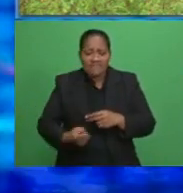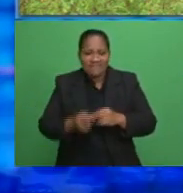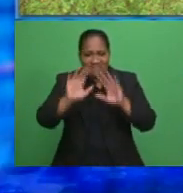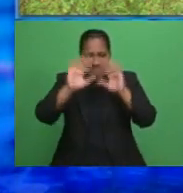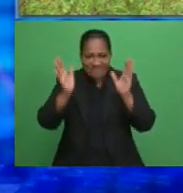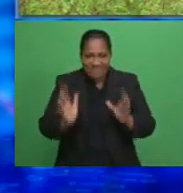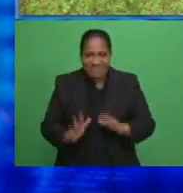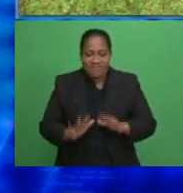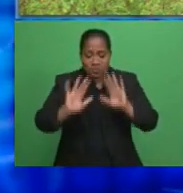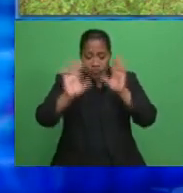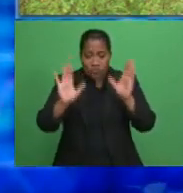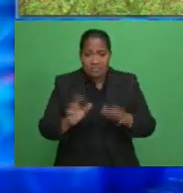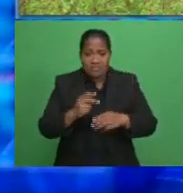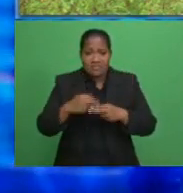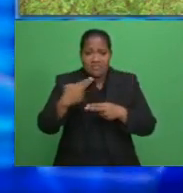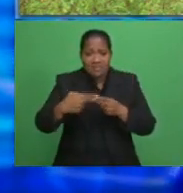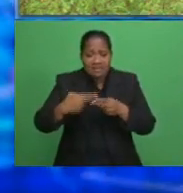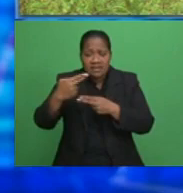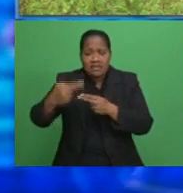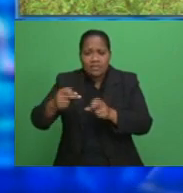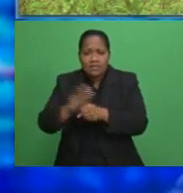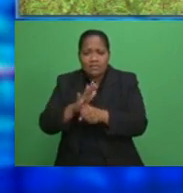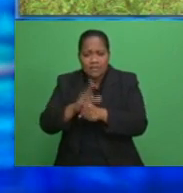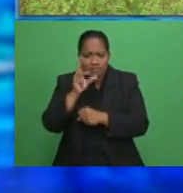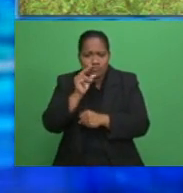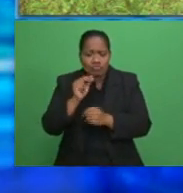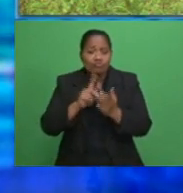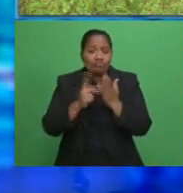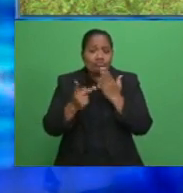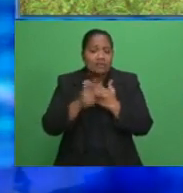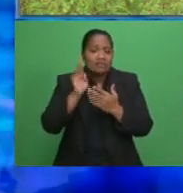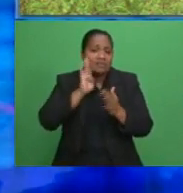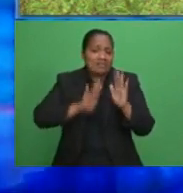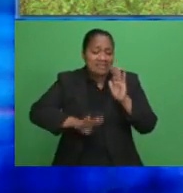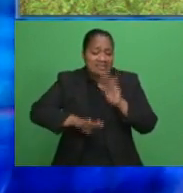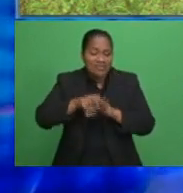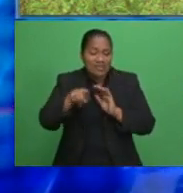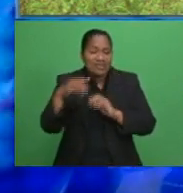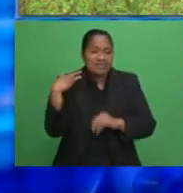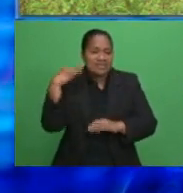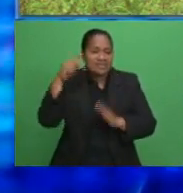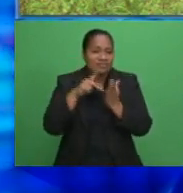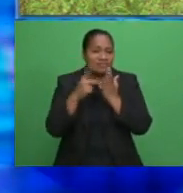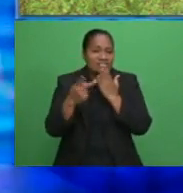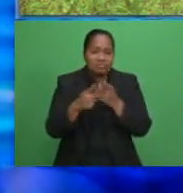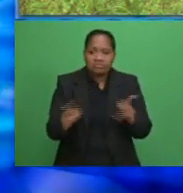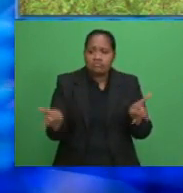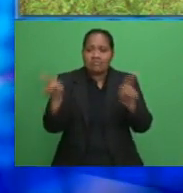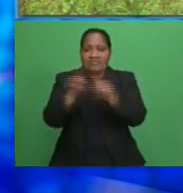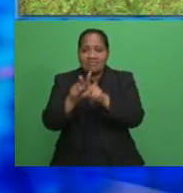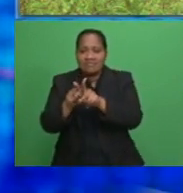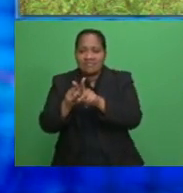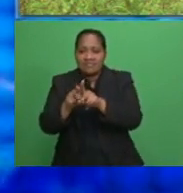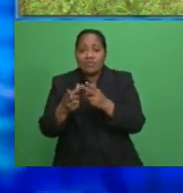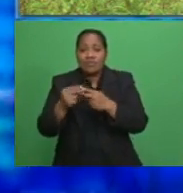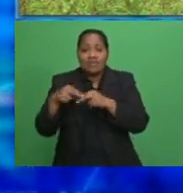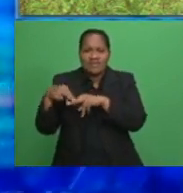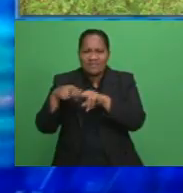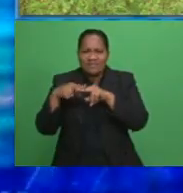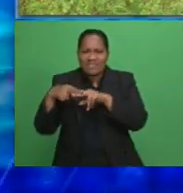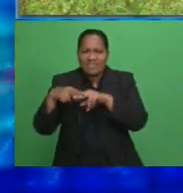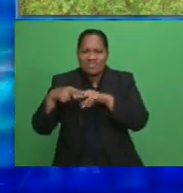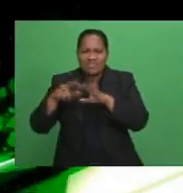tree planting was made possible by Project Wonderful, a volunteer program run in partnership with the Fiji Ridge to Reef